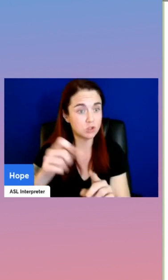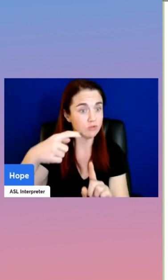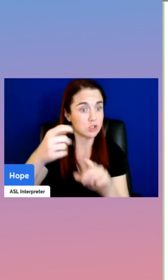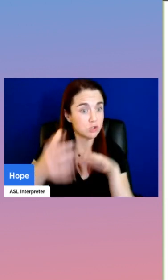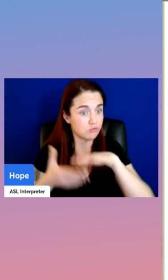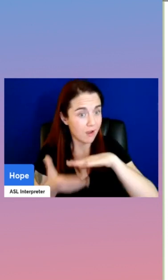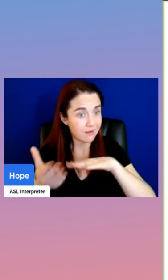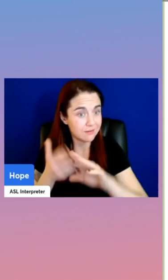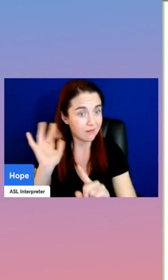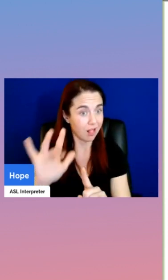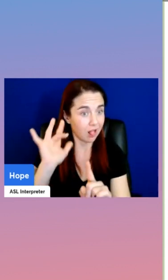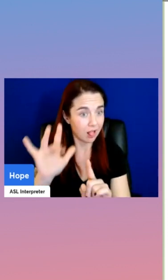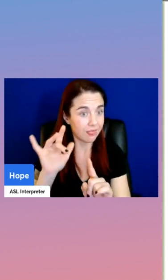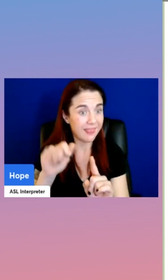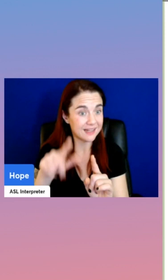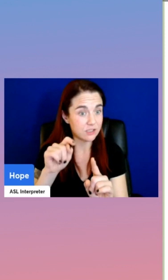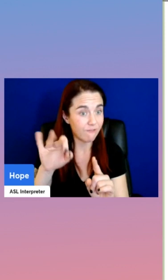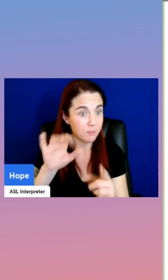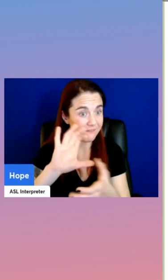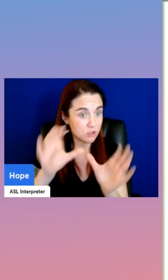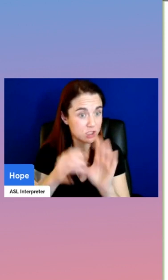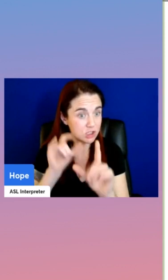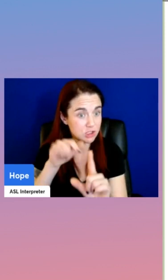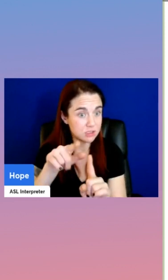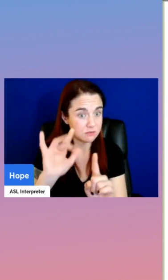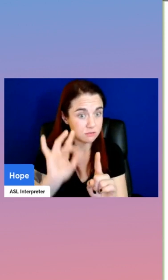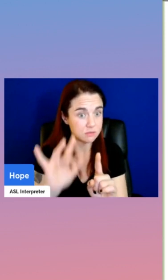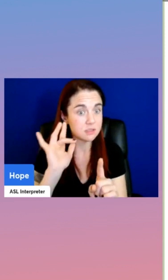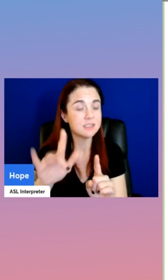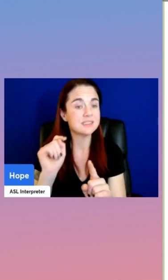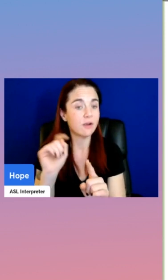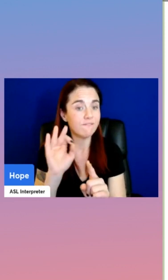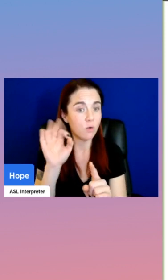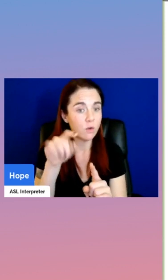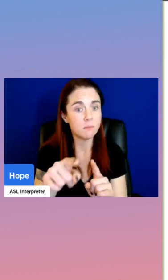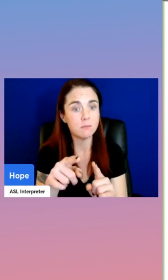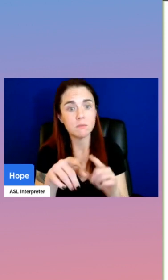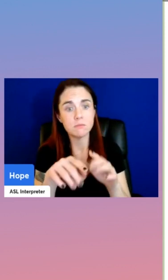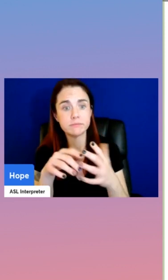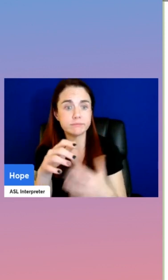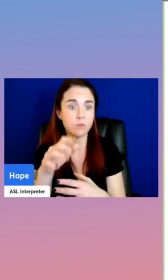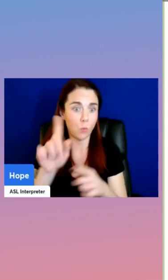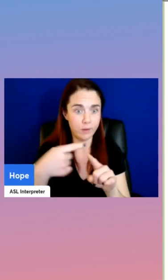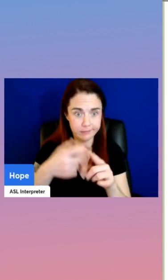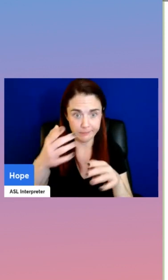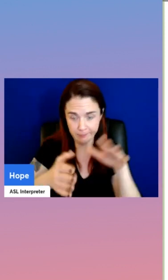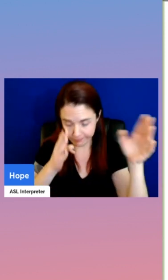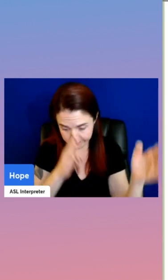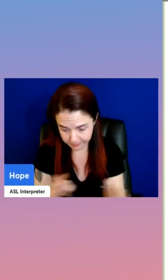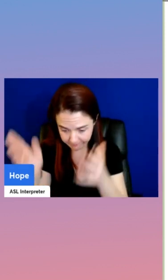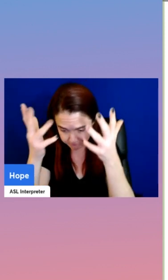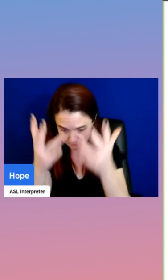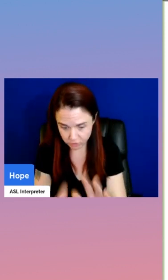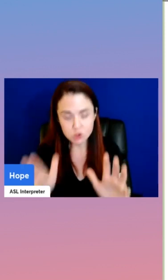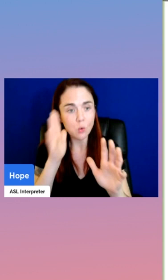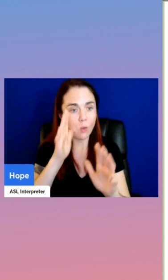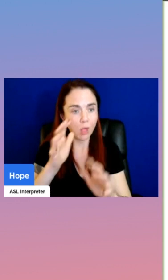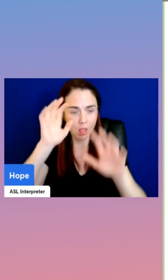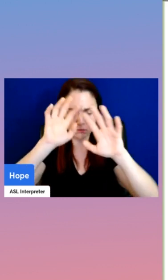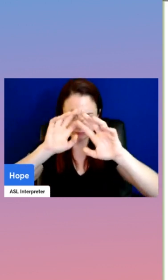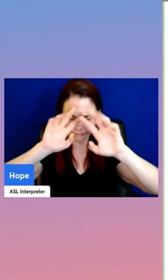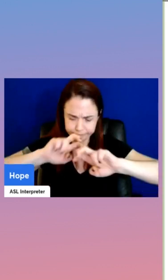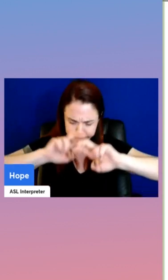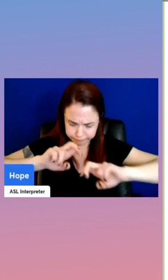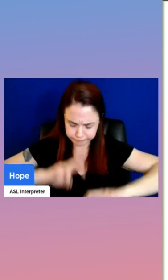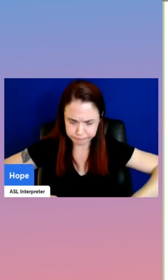that Terraform configuration, Terraform under the hood, after the plan is done, will go and check the AMI metadata